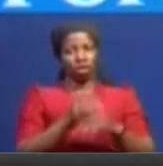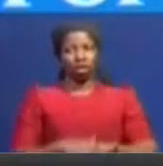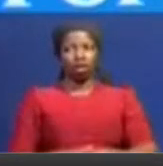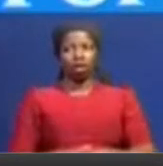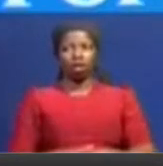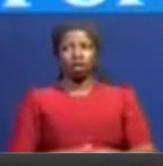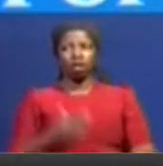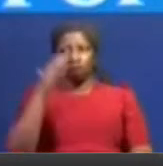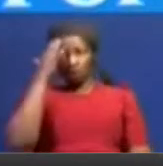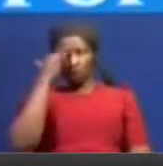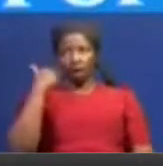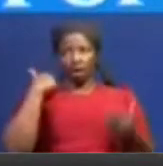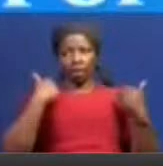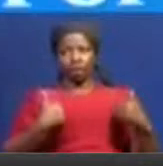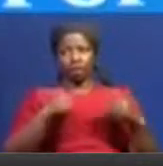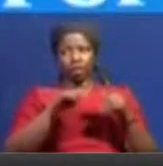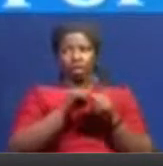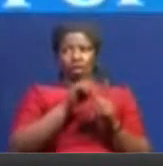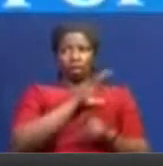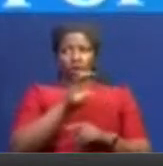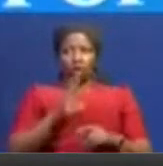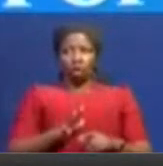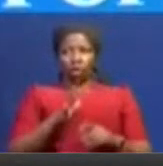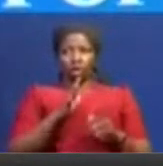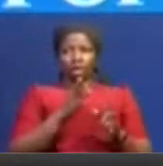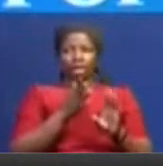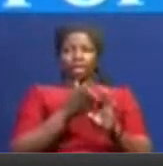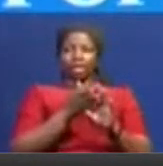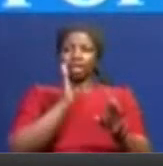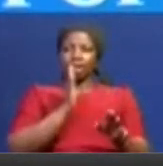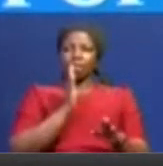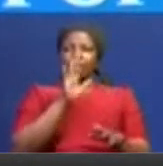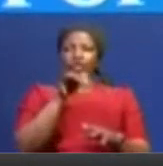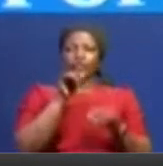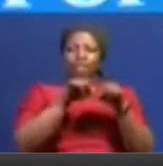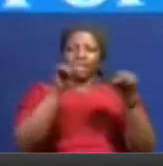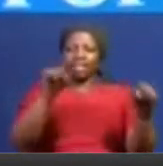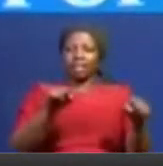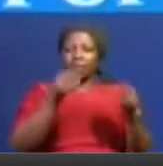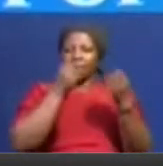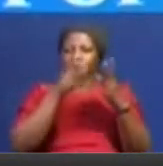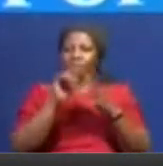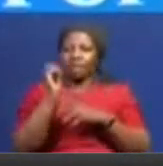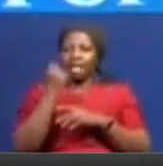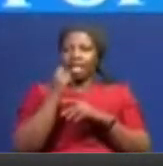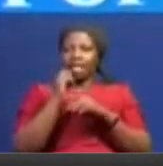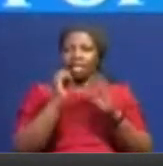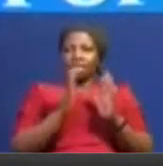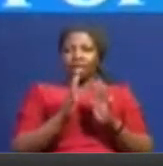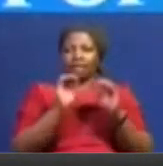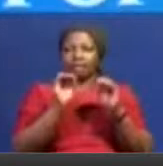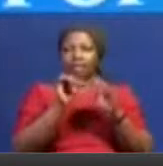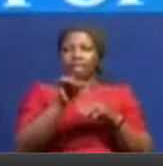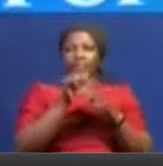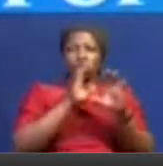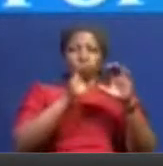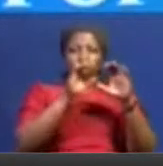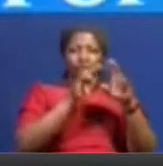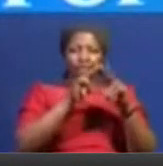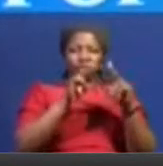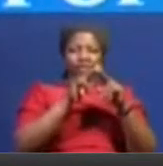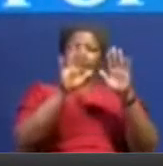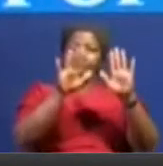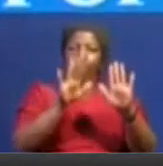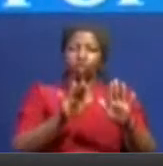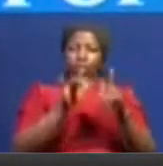as a commissioner, just disappeared from this system. I did not tell Kenyans. That communication is very integral to the people of Kenya, to